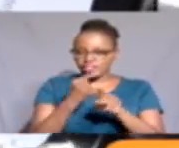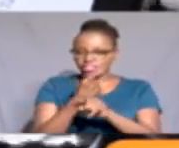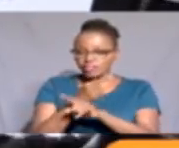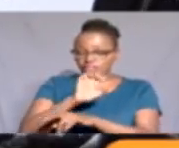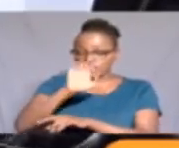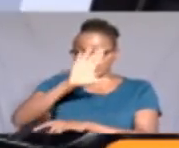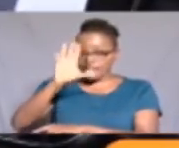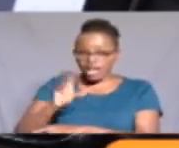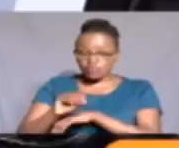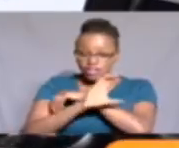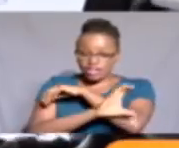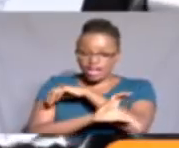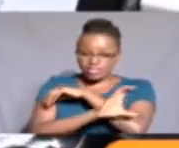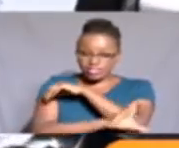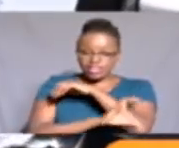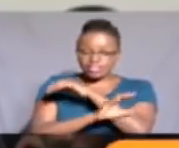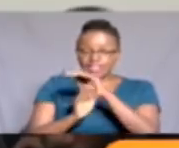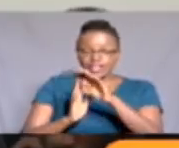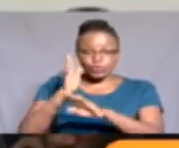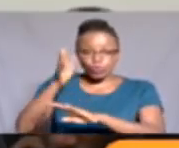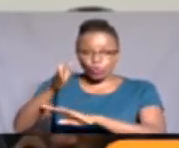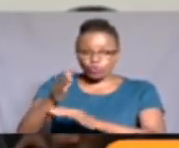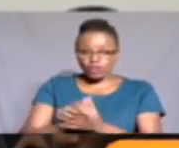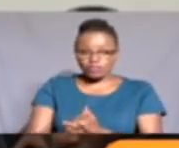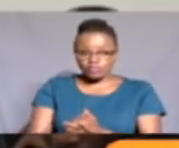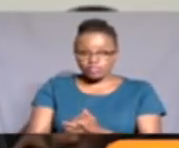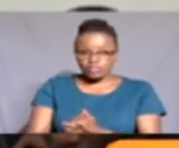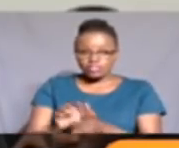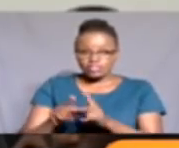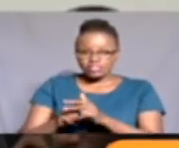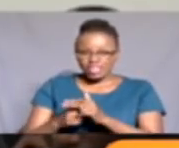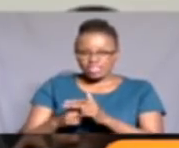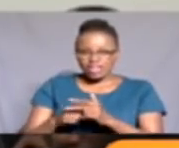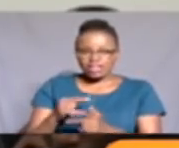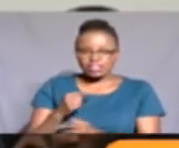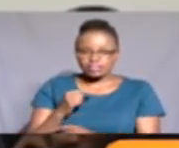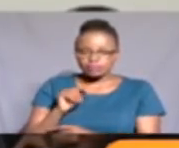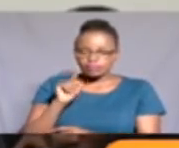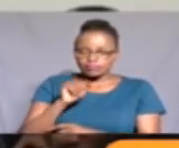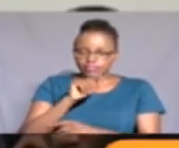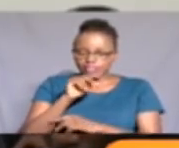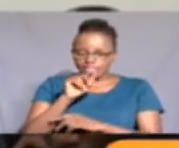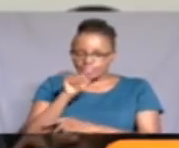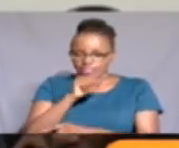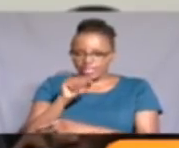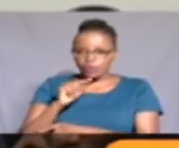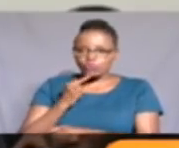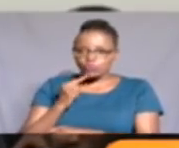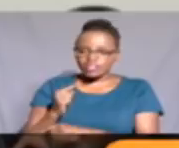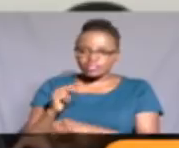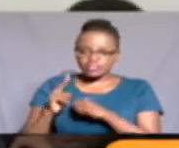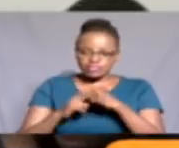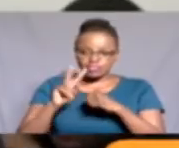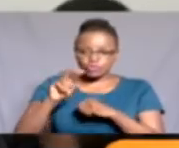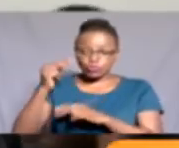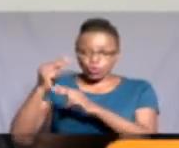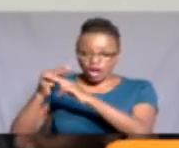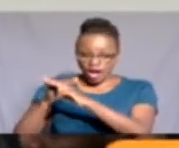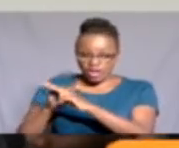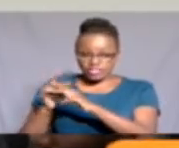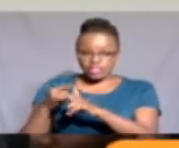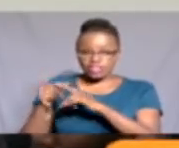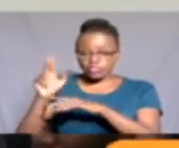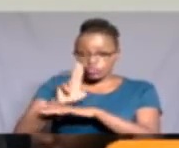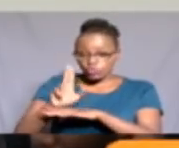African countries and beyond. You can dial *217#. and walk through the process of paying maybe